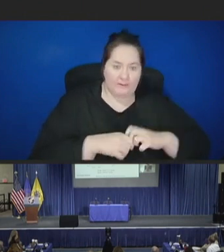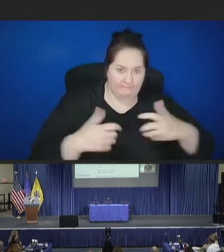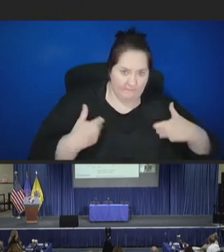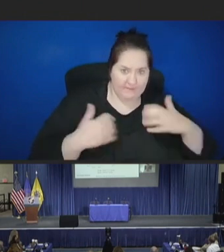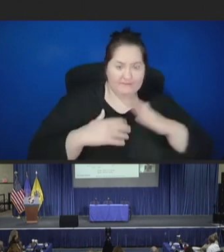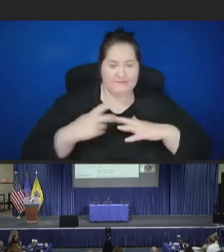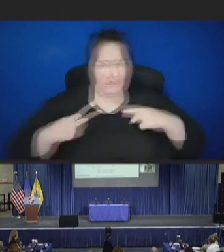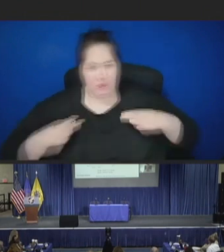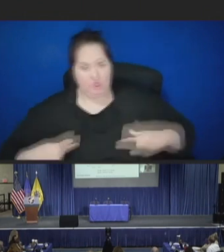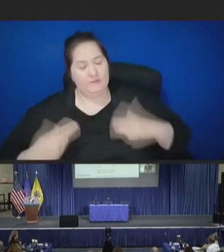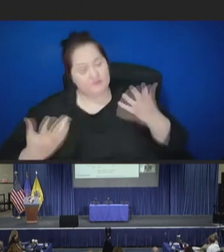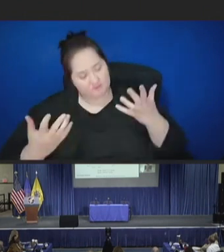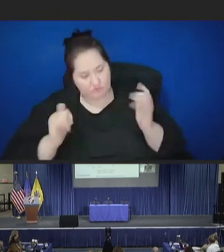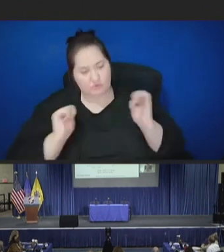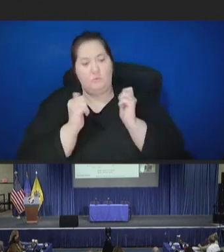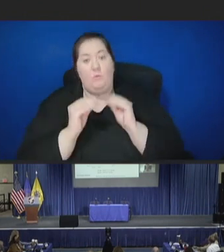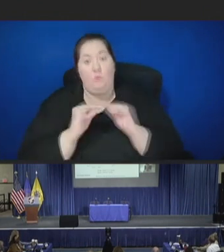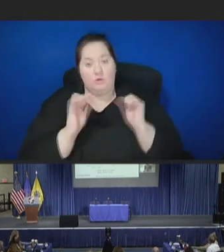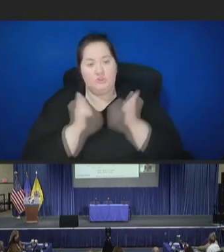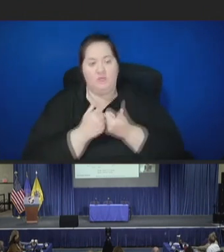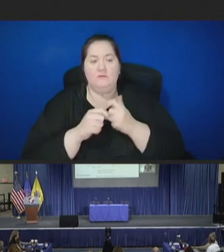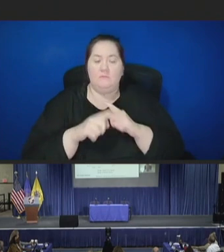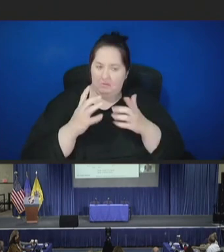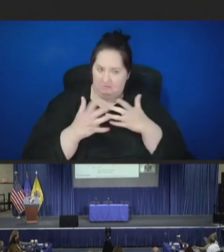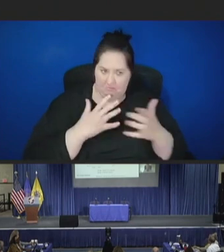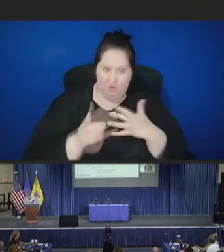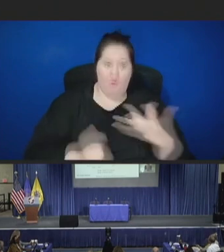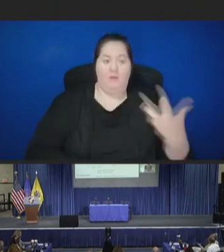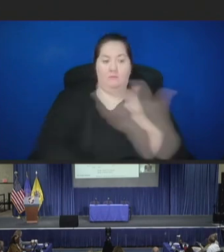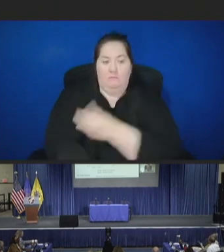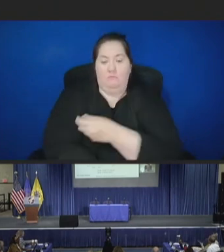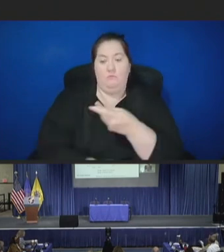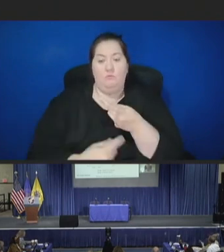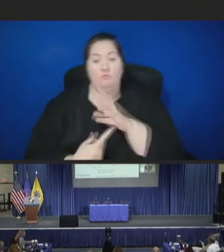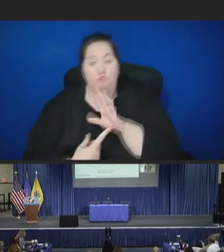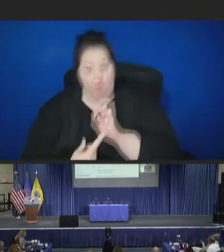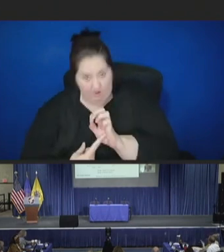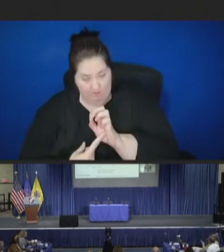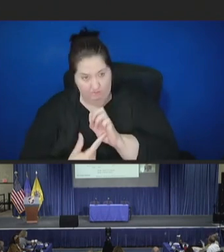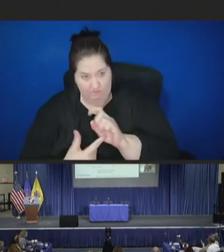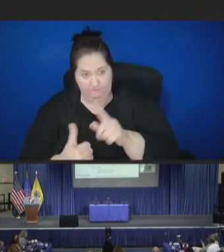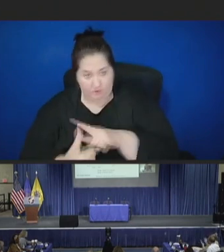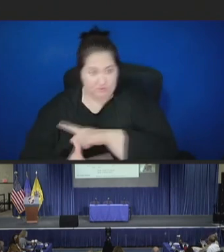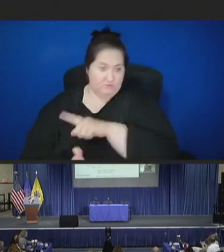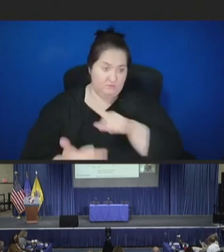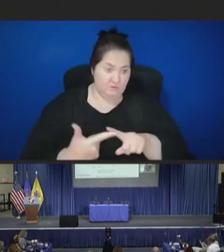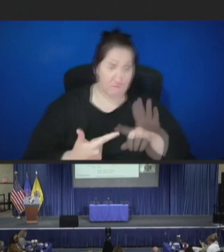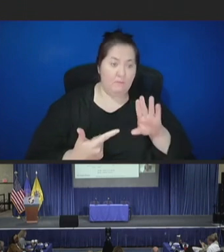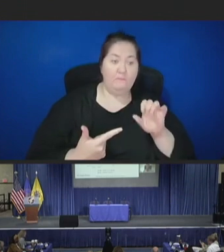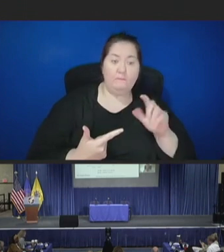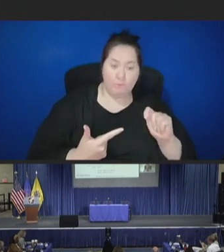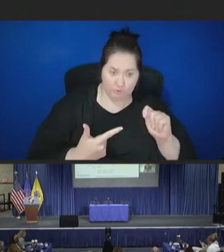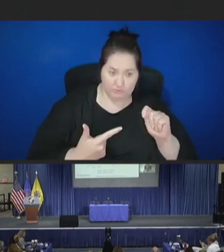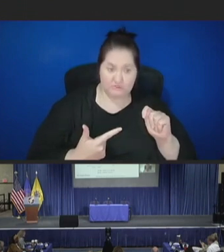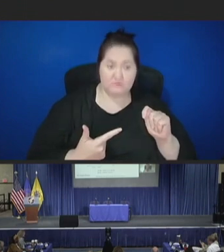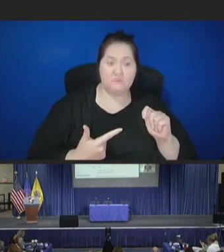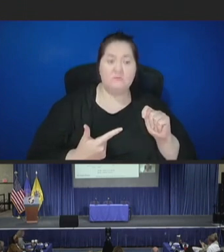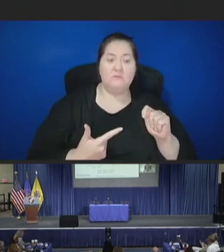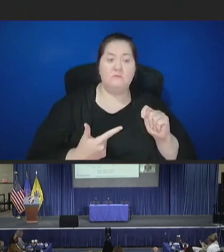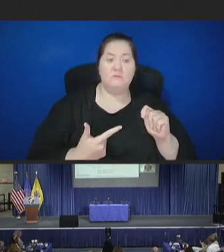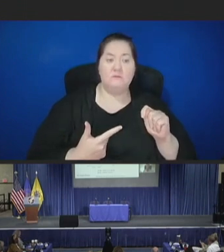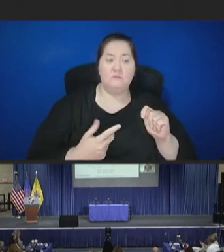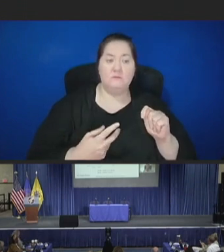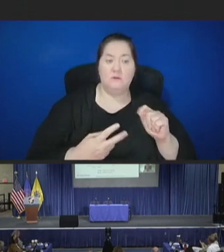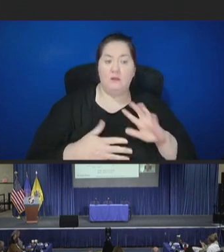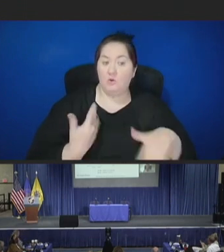And nevertheless, we went ahead and immunized them with the priming immunogen first, and then we boosted with the boosting immunogen. And